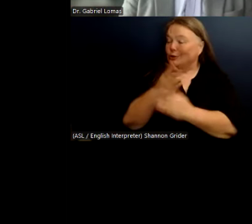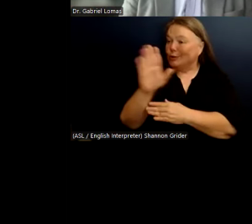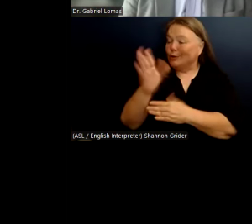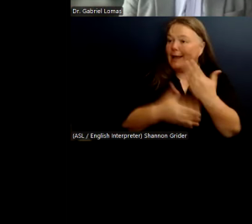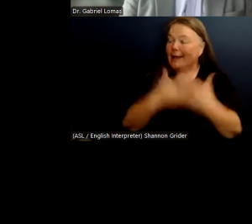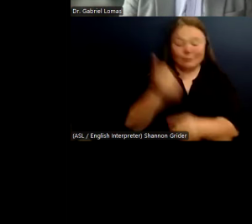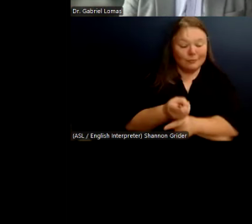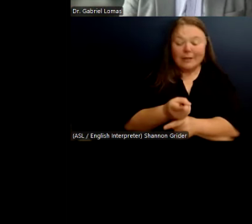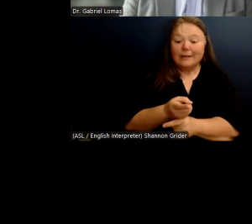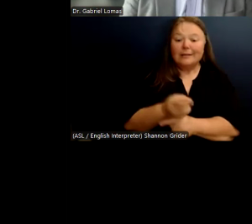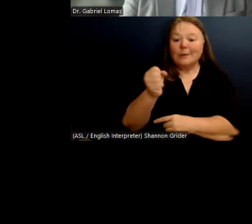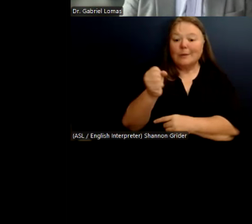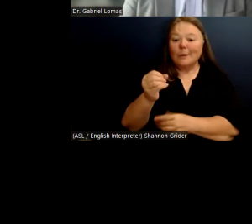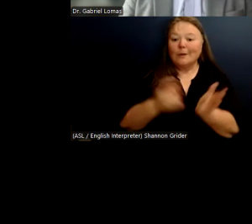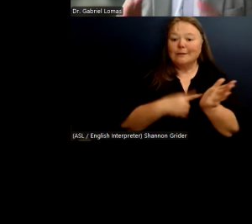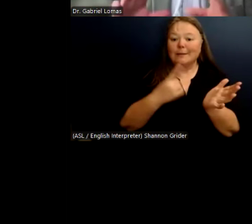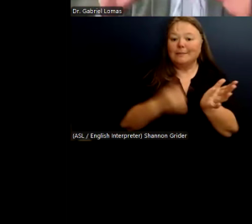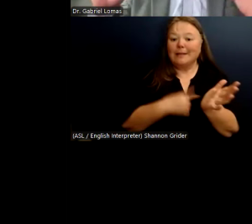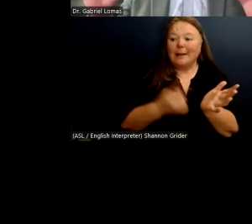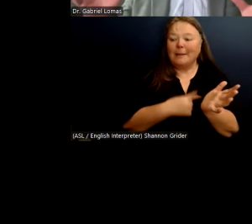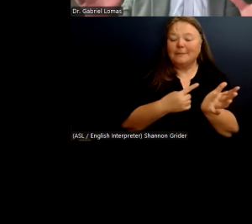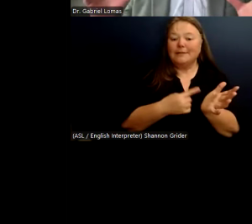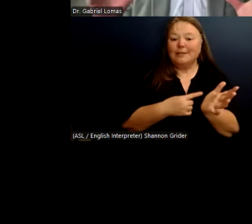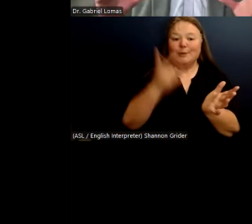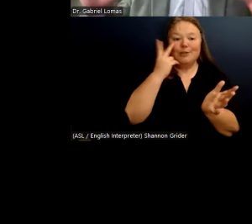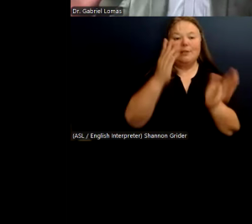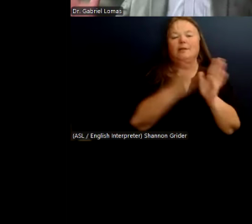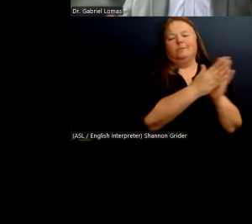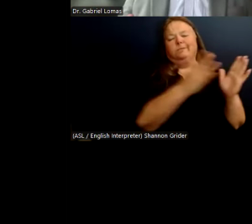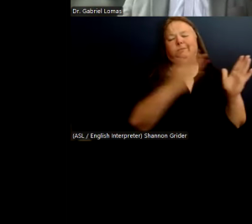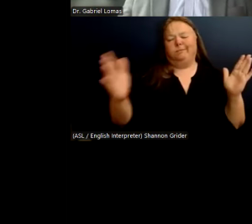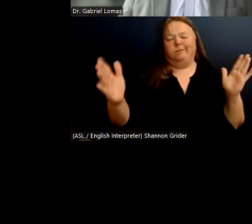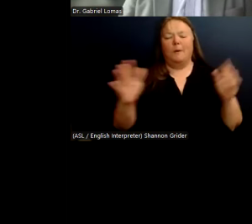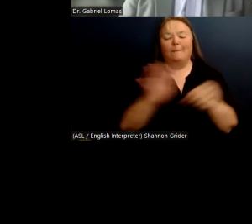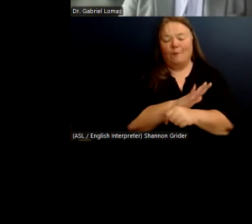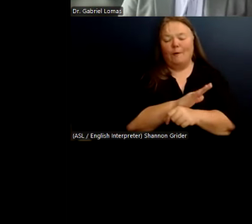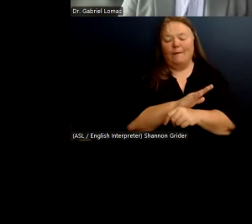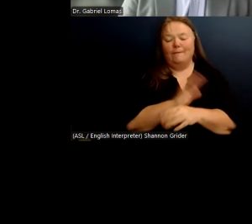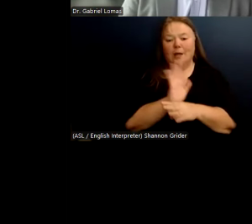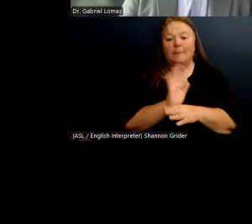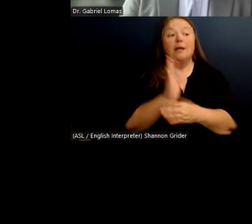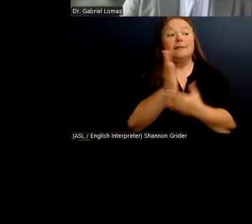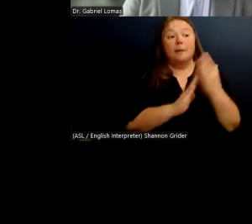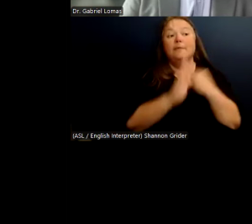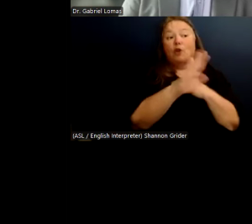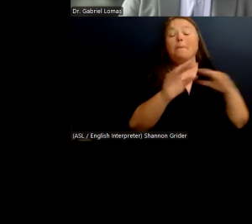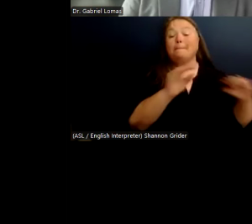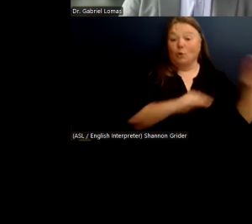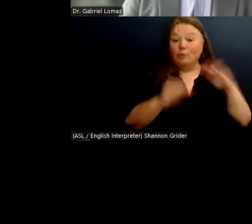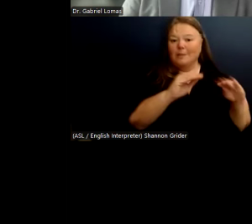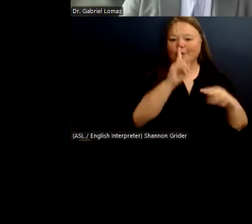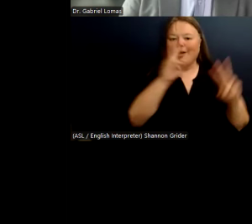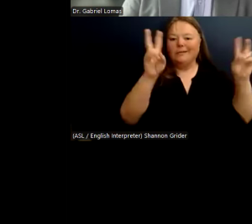So, sometimes when you see the whole film, you'll see that some of her movements may have been interpreted as threatening.